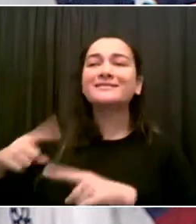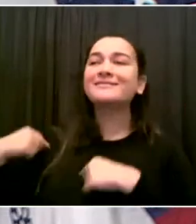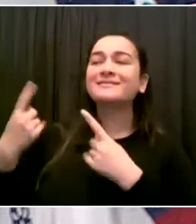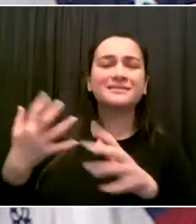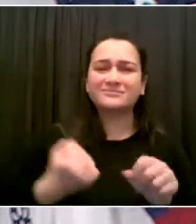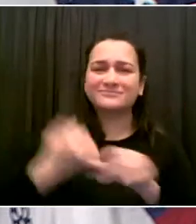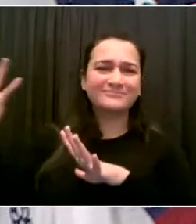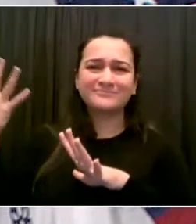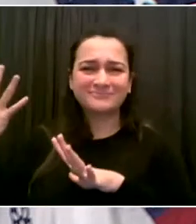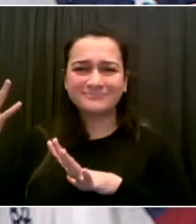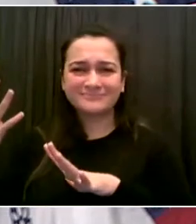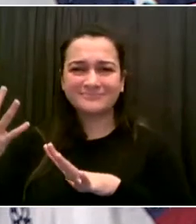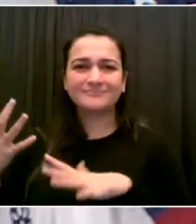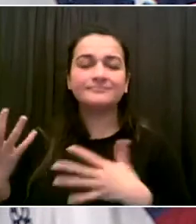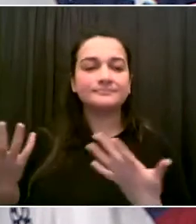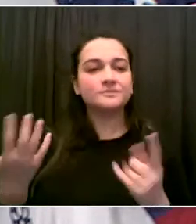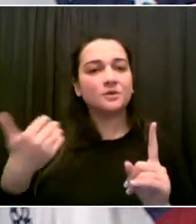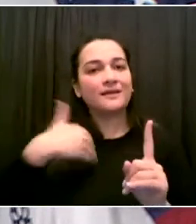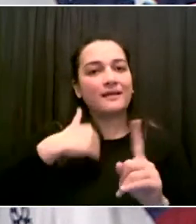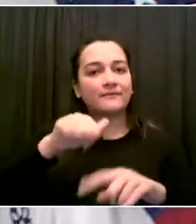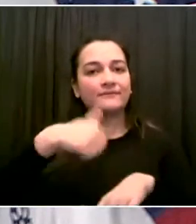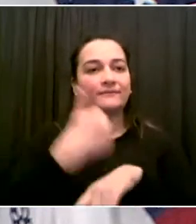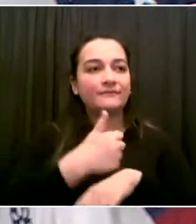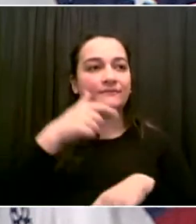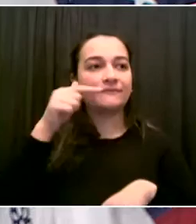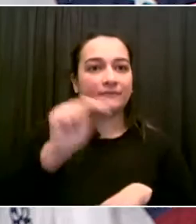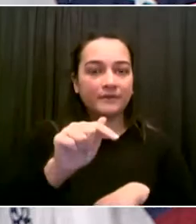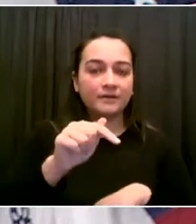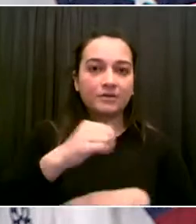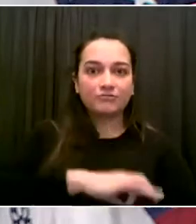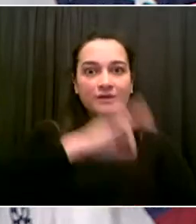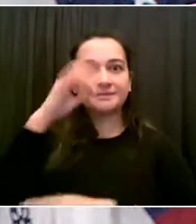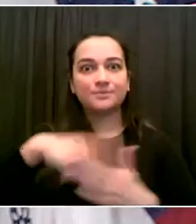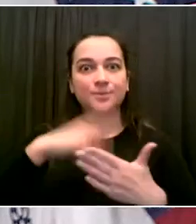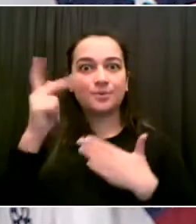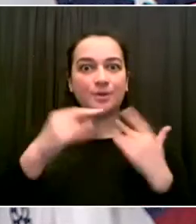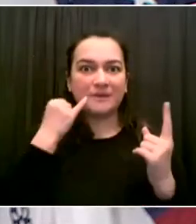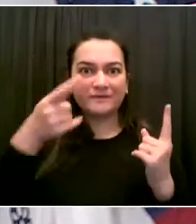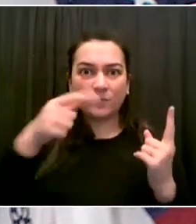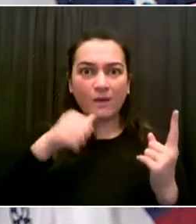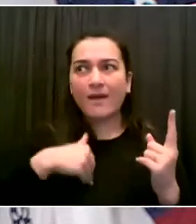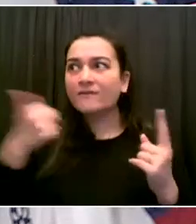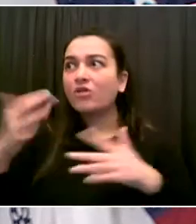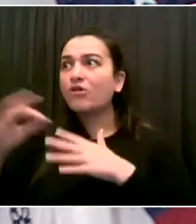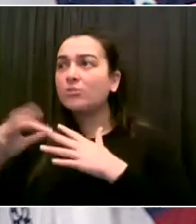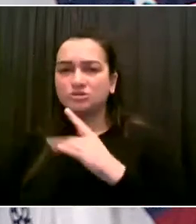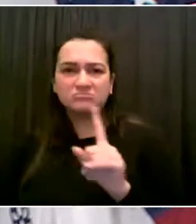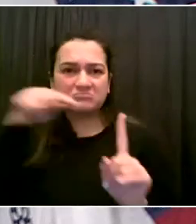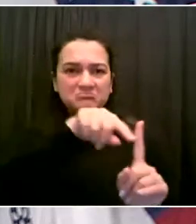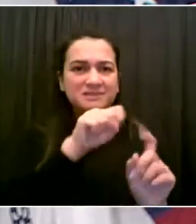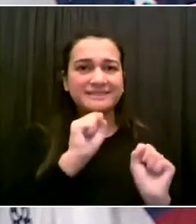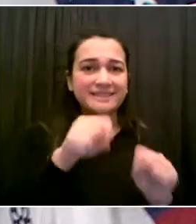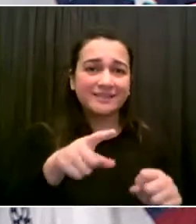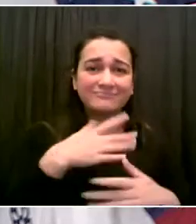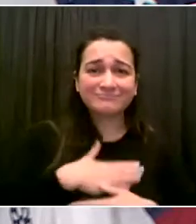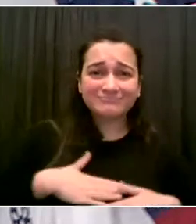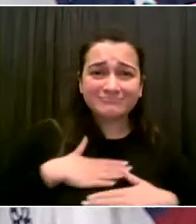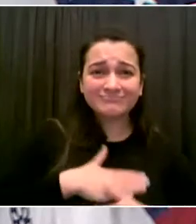great alternative that involves academics, it involves recreation, it involves culture. It is free to all parents.